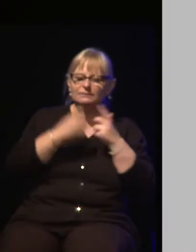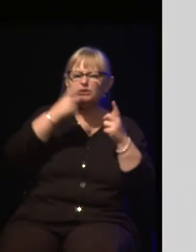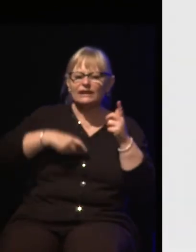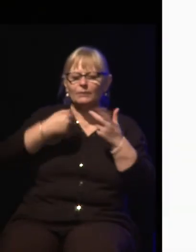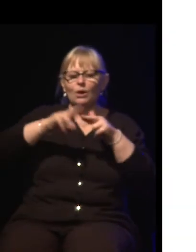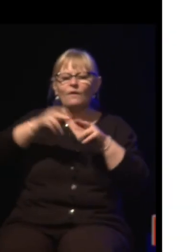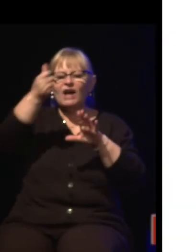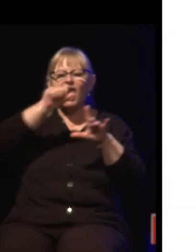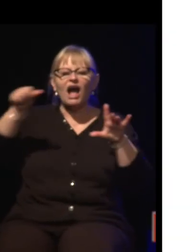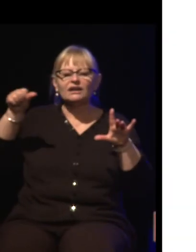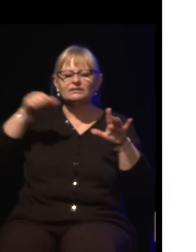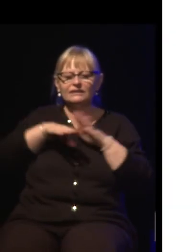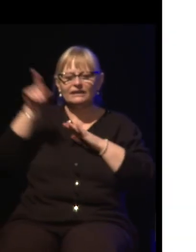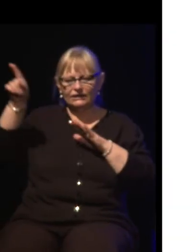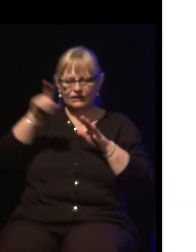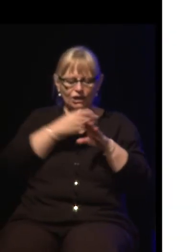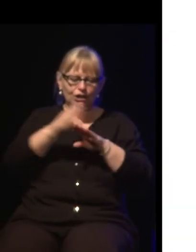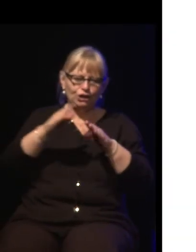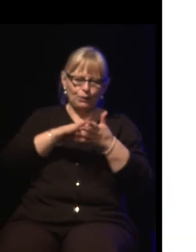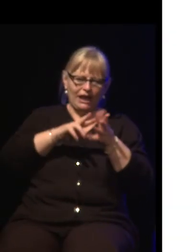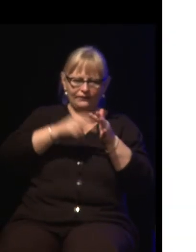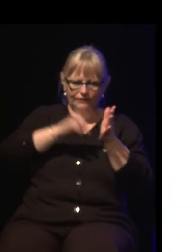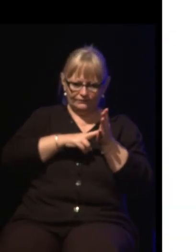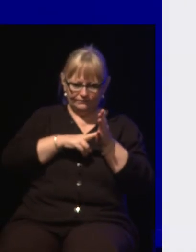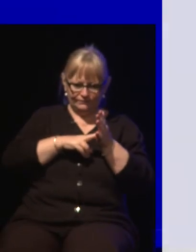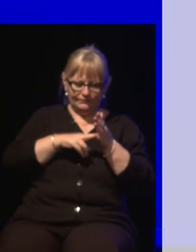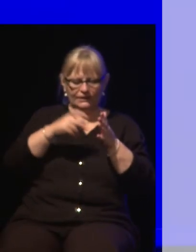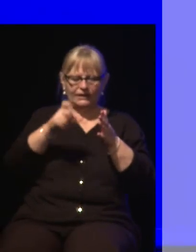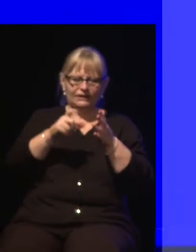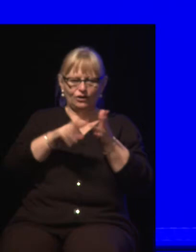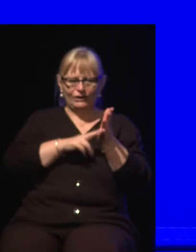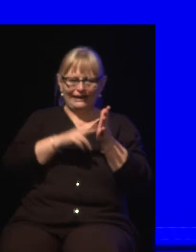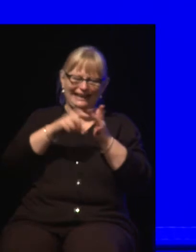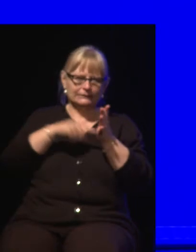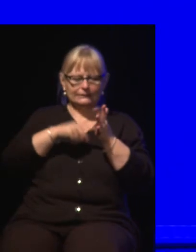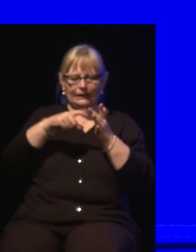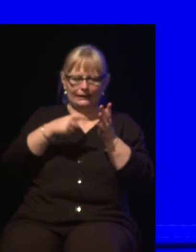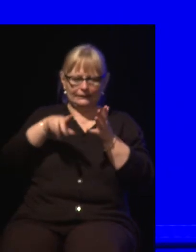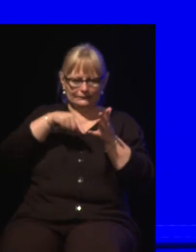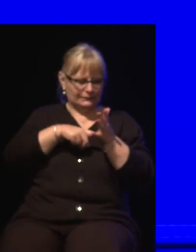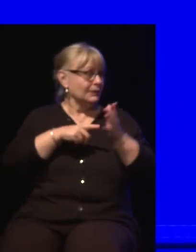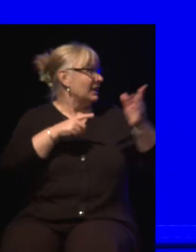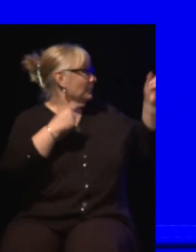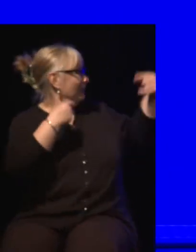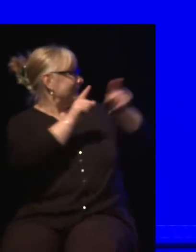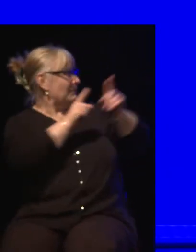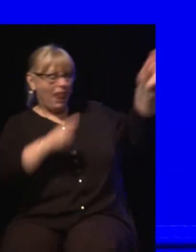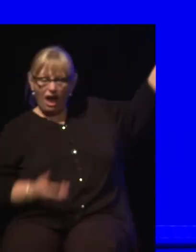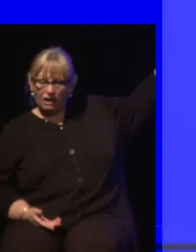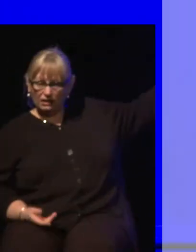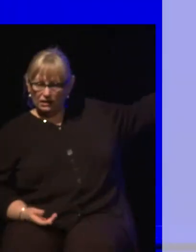Art in New Haven, Connecticut. But you've got something very similar right here in town,